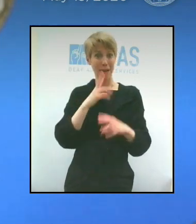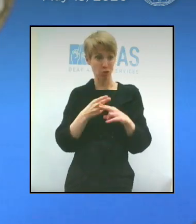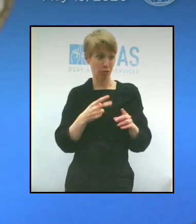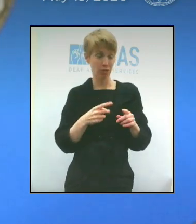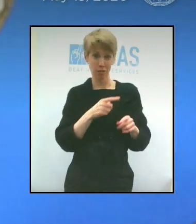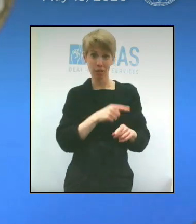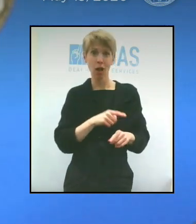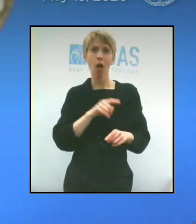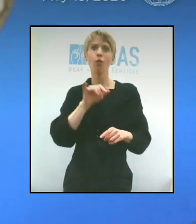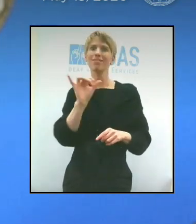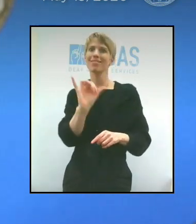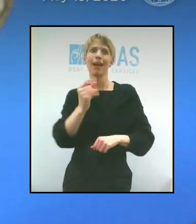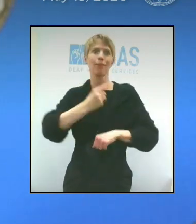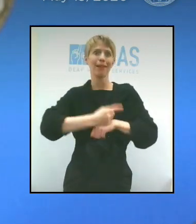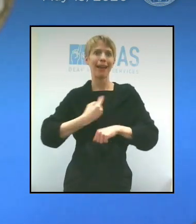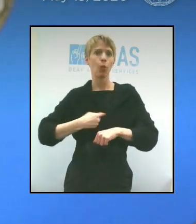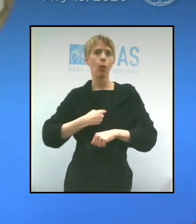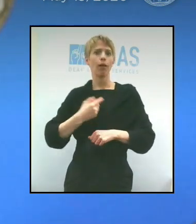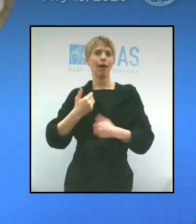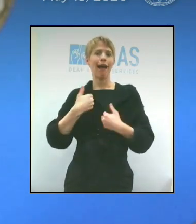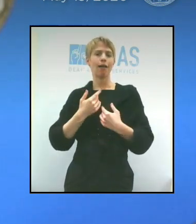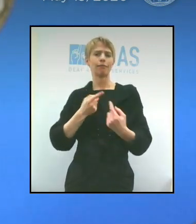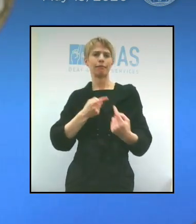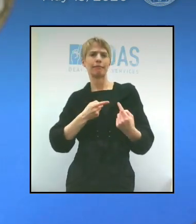problems with the hospitalization data with New York State.